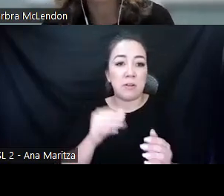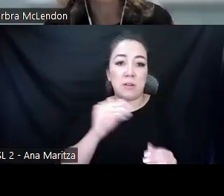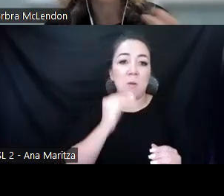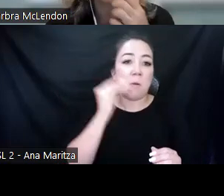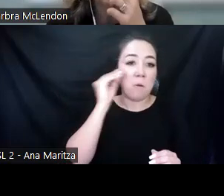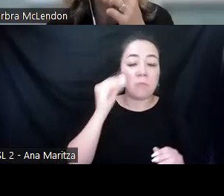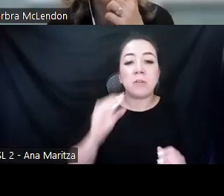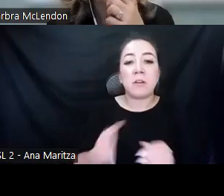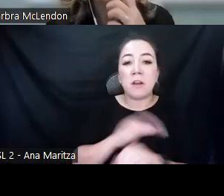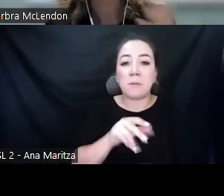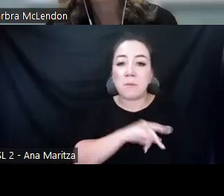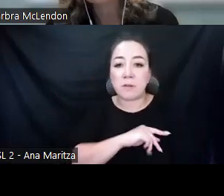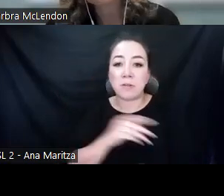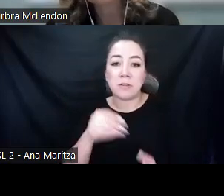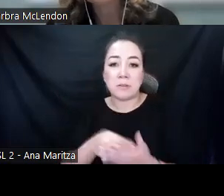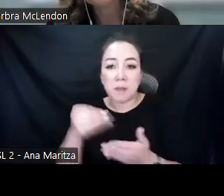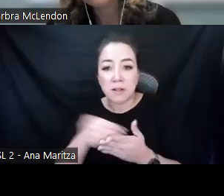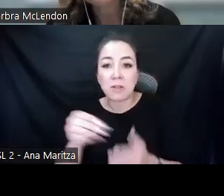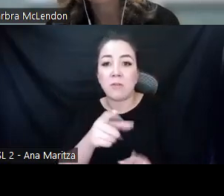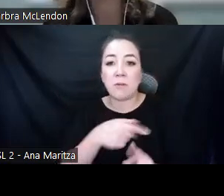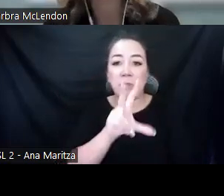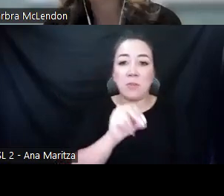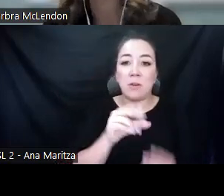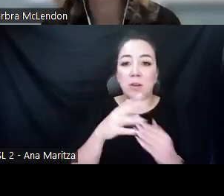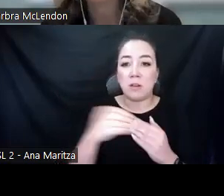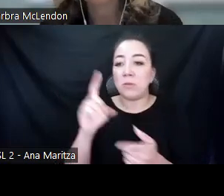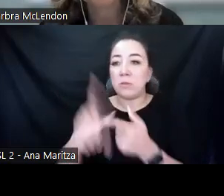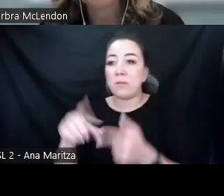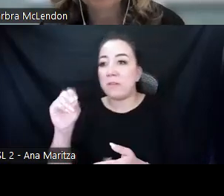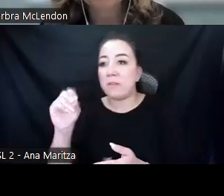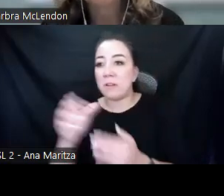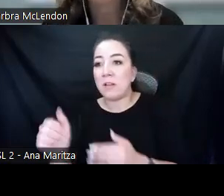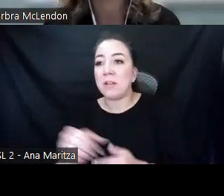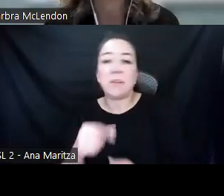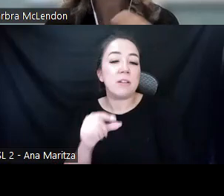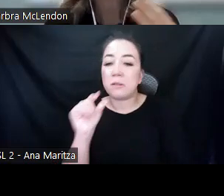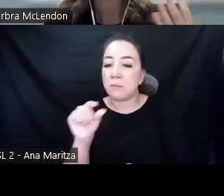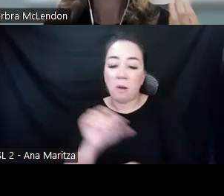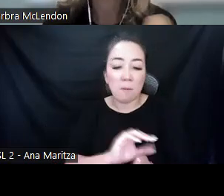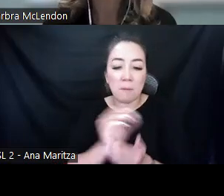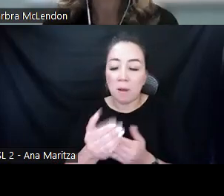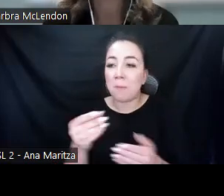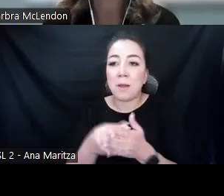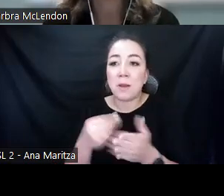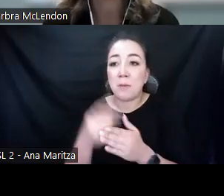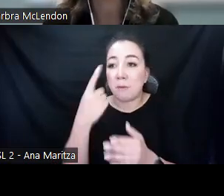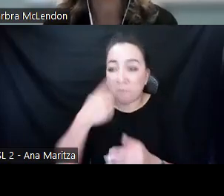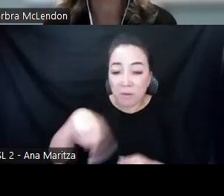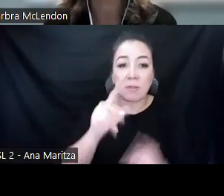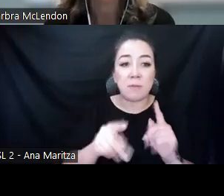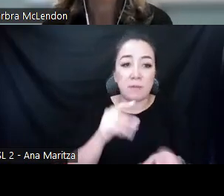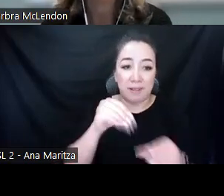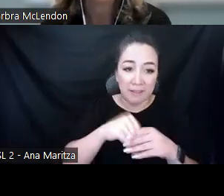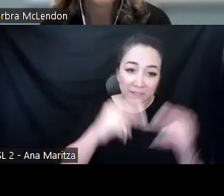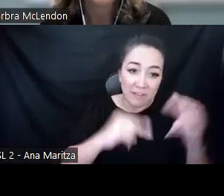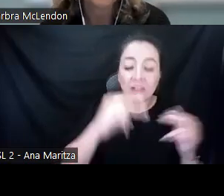to cover personal expenses, $30 to $50. I mean, that just might seem like such a small amount of money, but for these folks who are in these